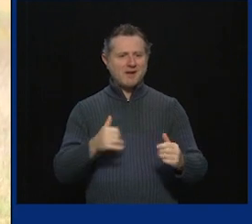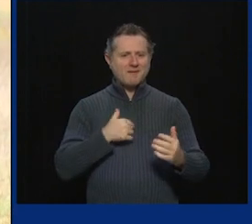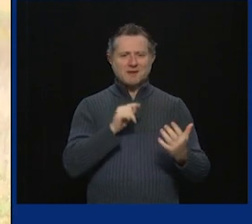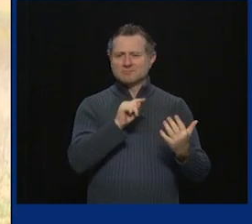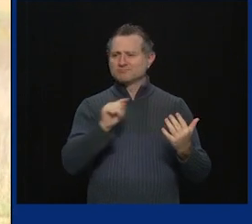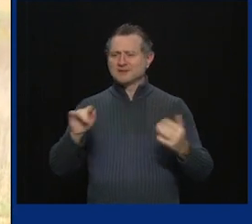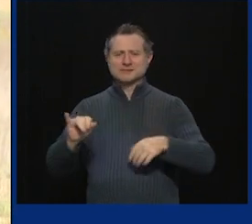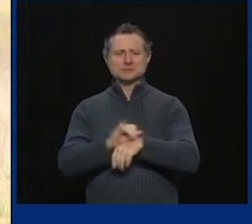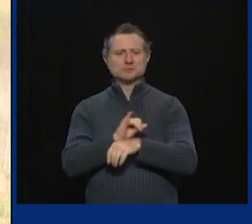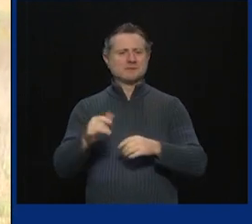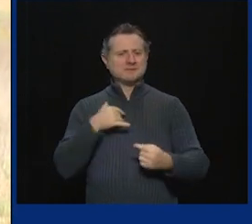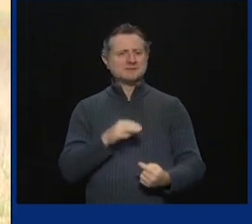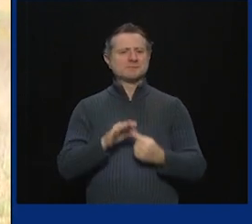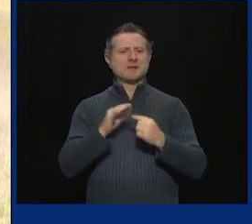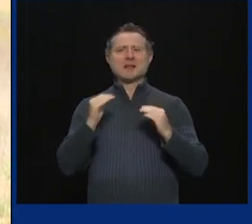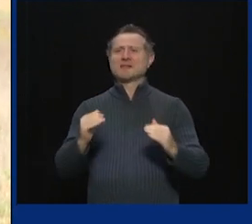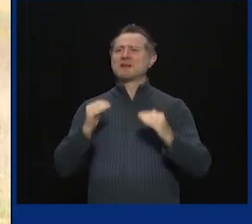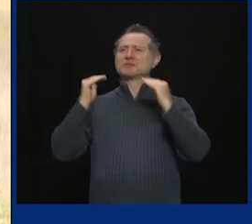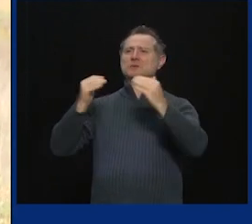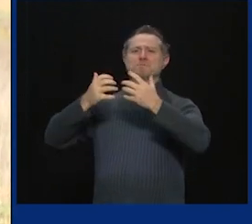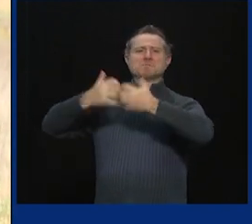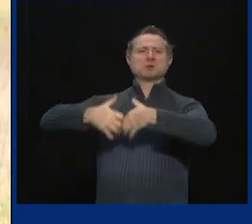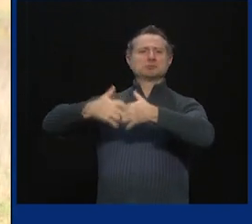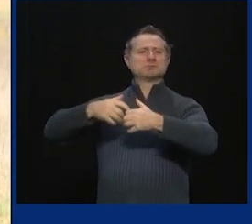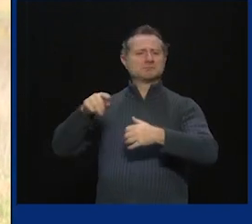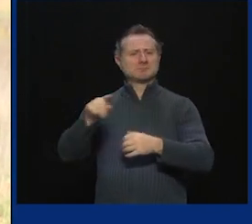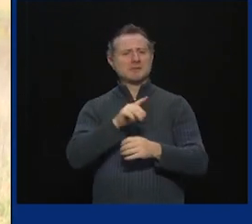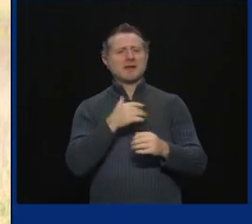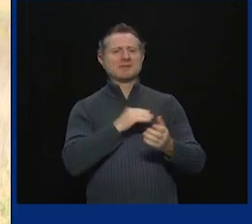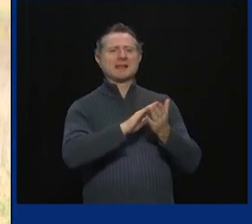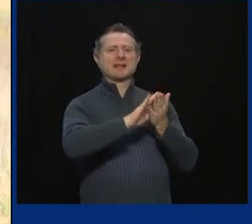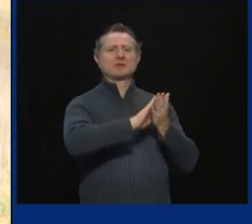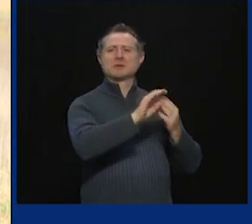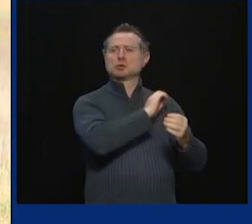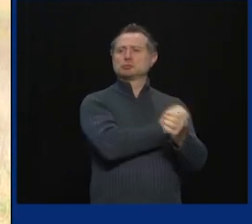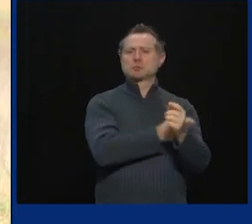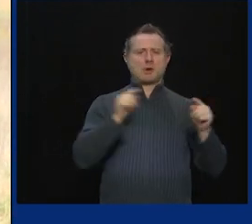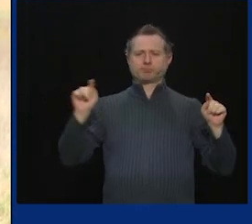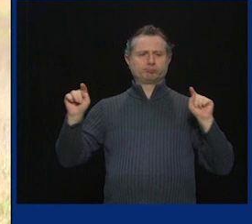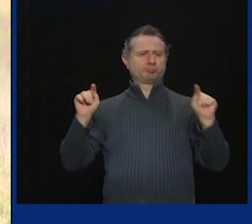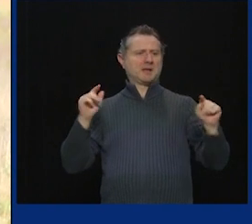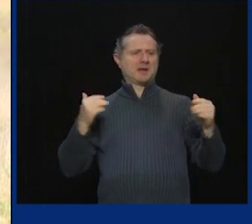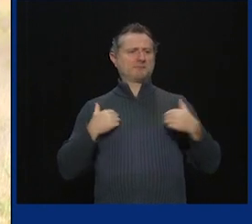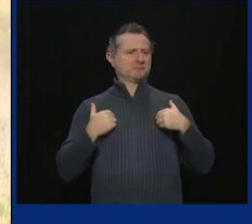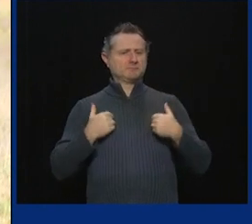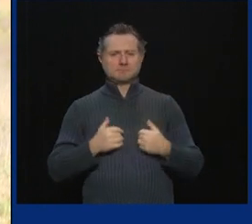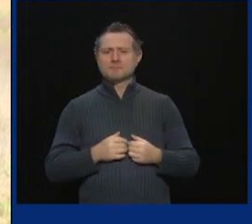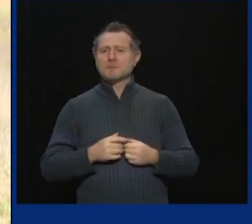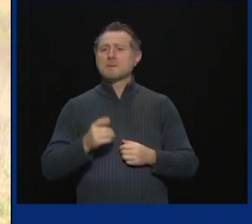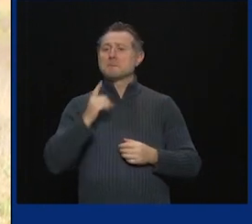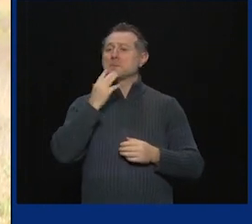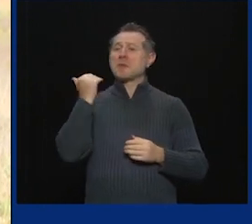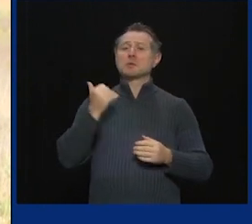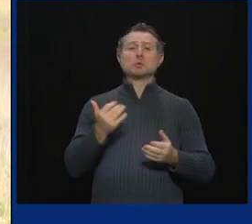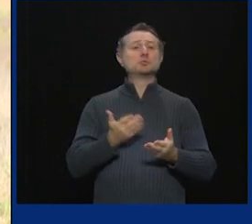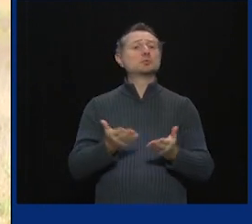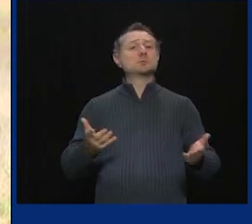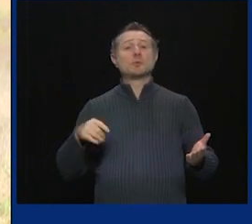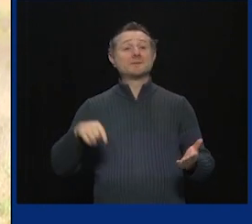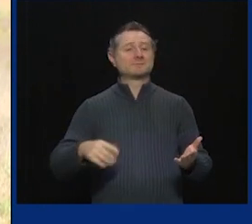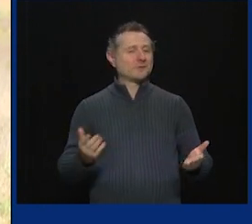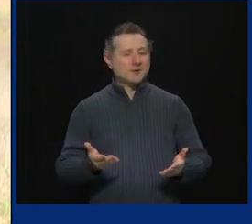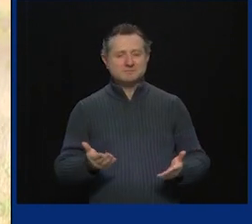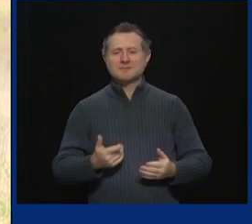green energy sectors. And the greatest resource of our region is our people. We are 2.1 million people strong within